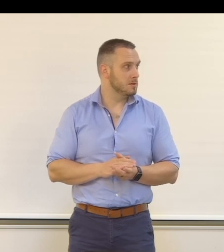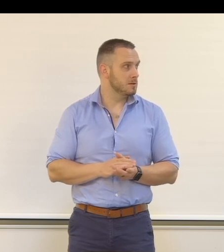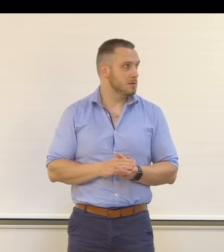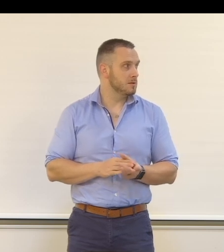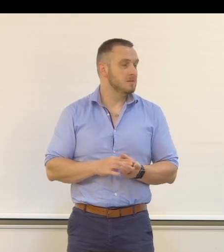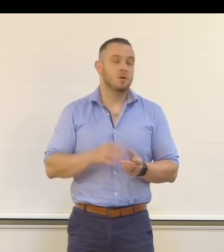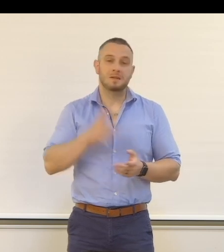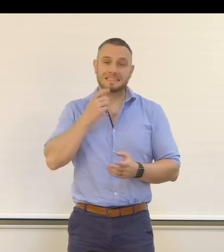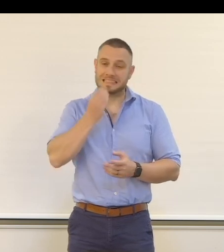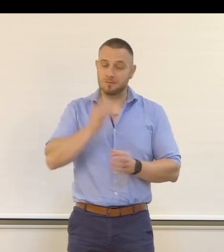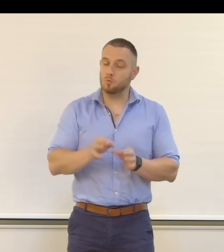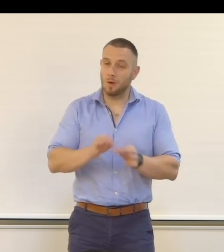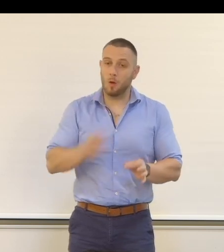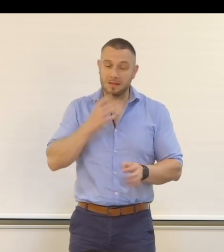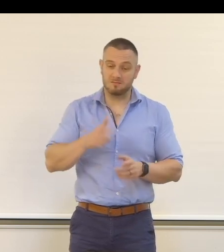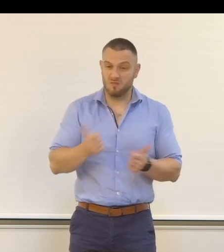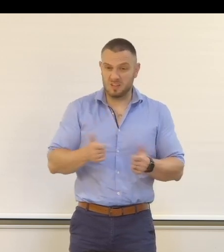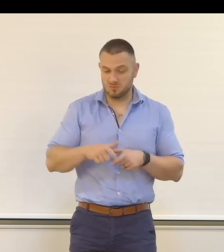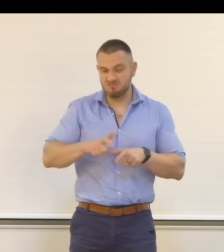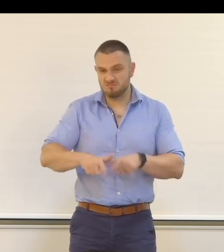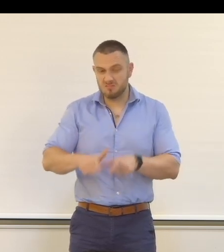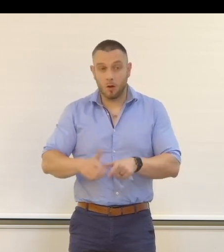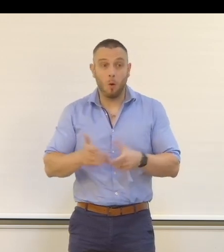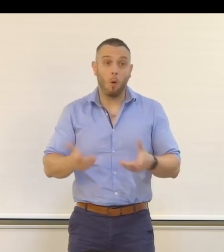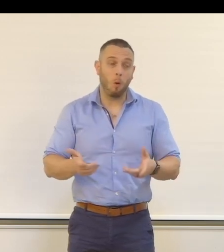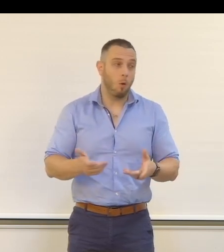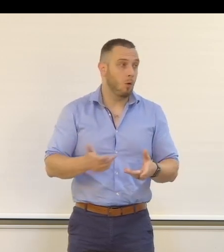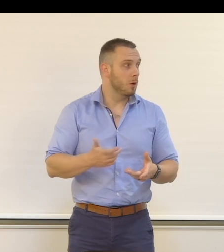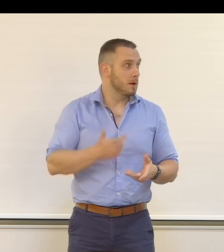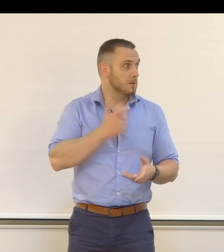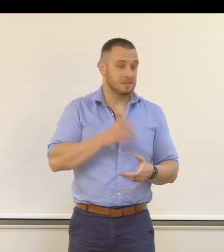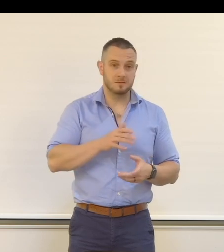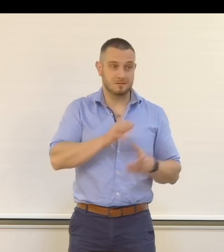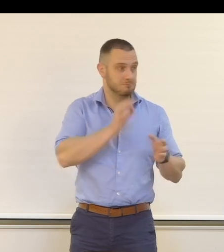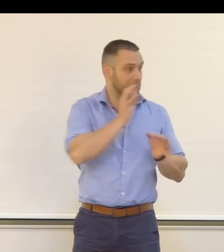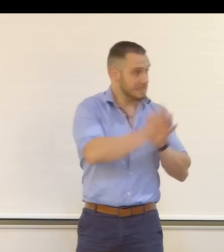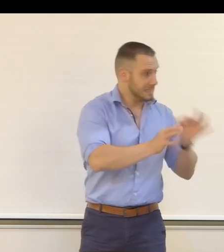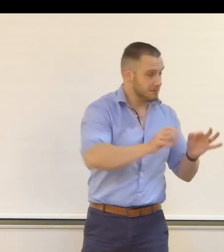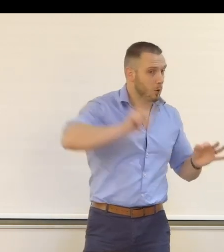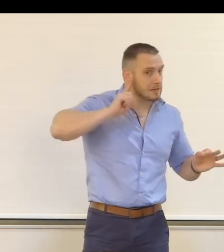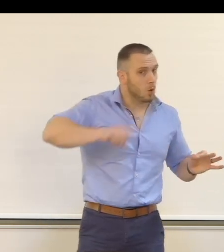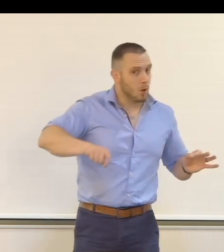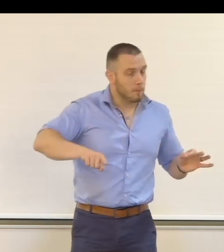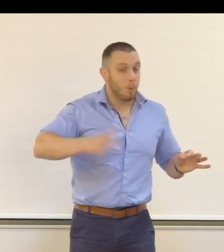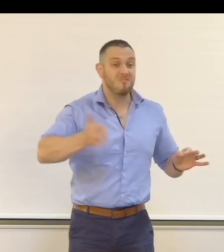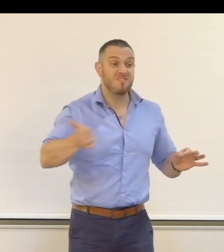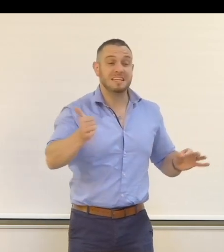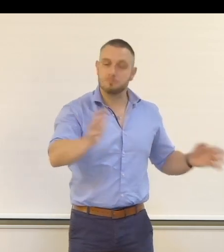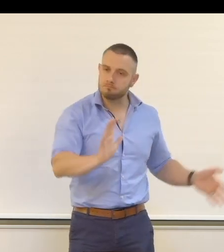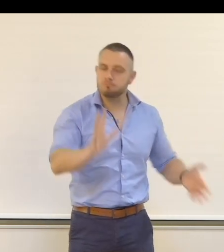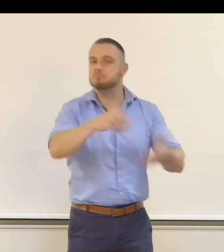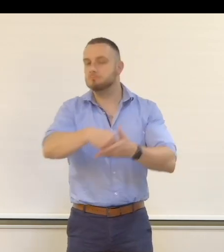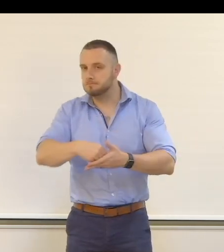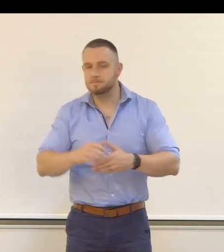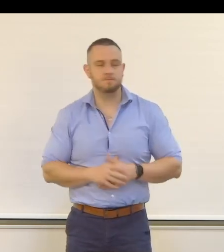with us to exchange. Or I would just refrain to ask him questions, and I would talk with the others, and I would talk to him